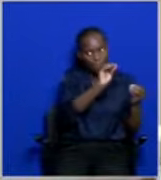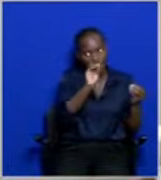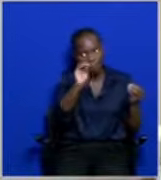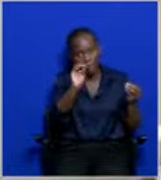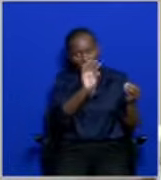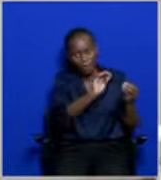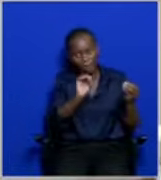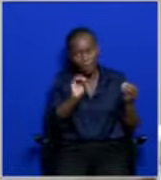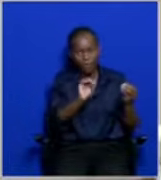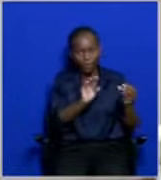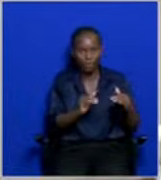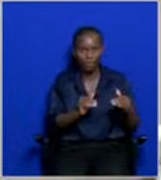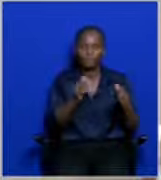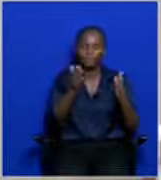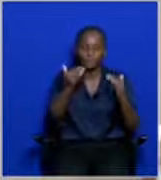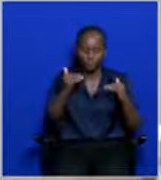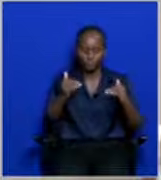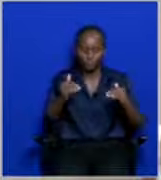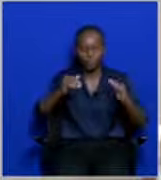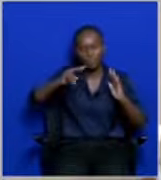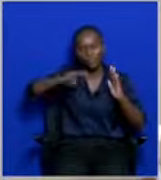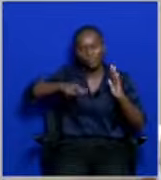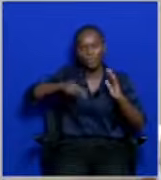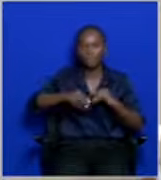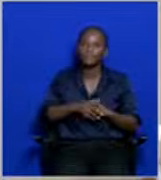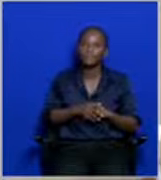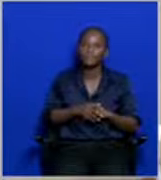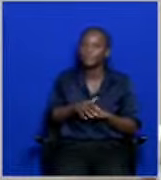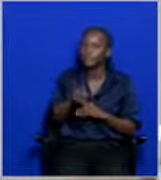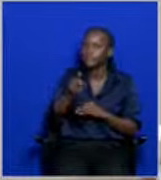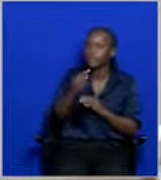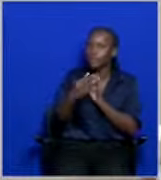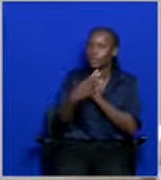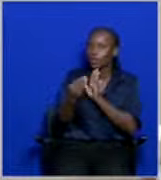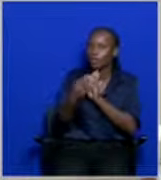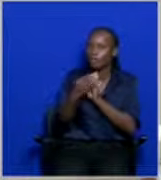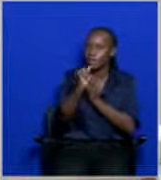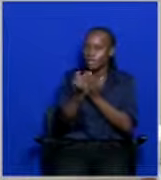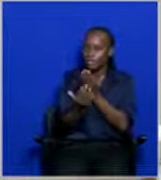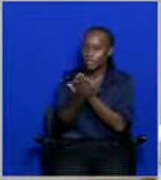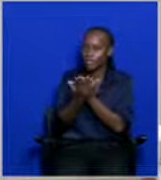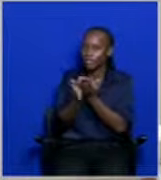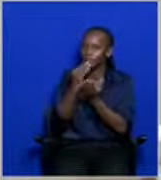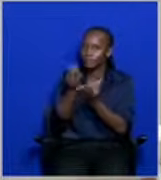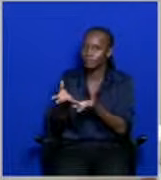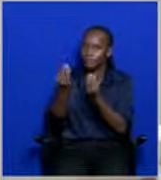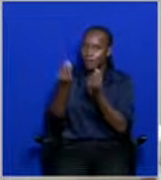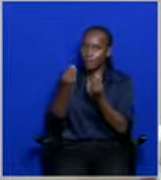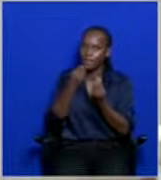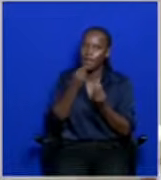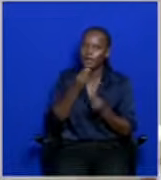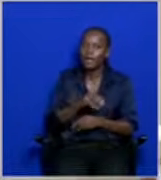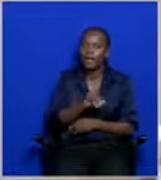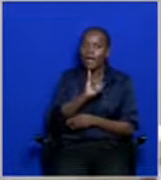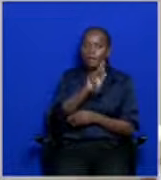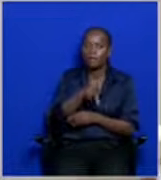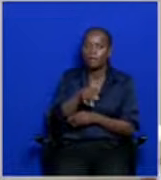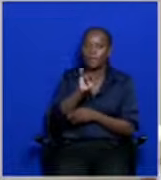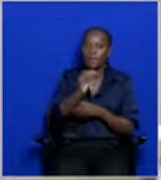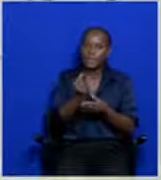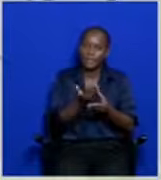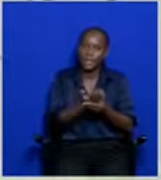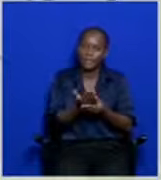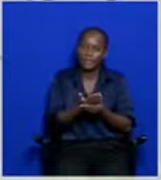Please find attached copies of the content of IPID case docket. No,